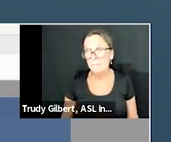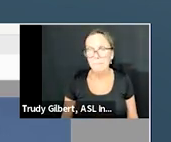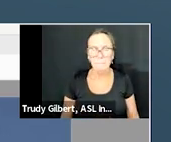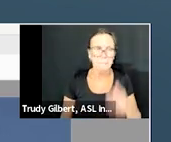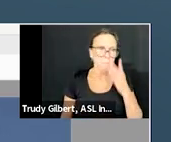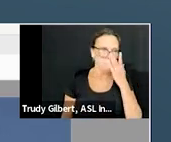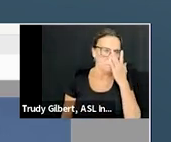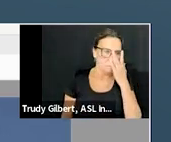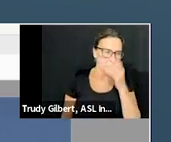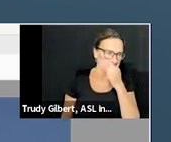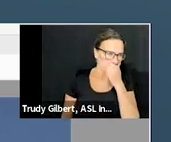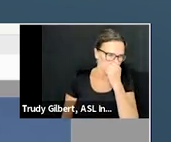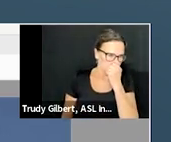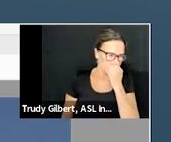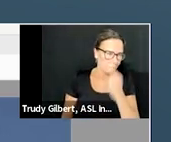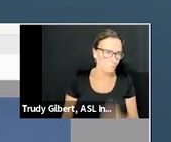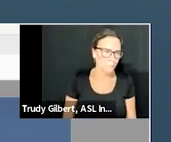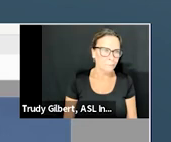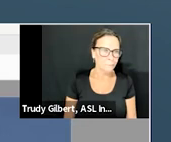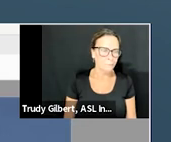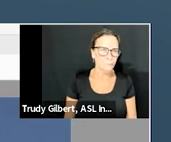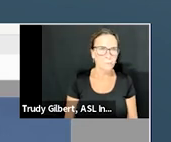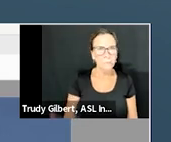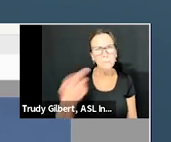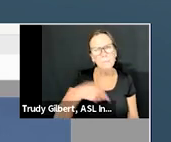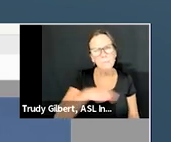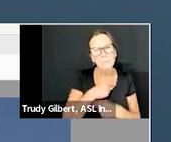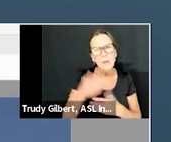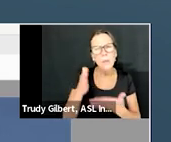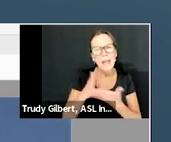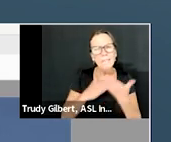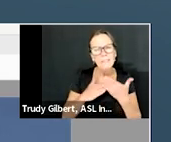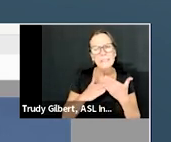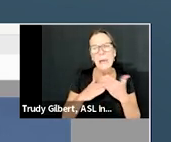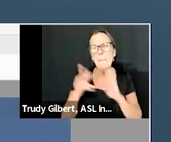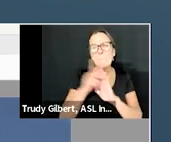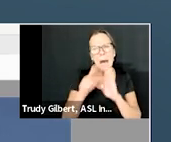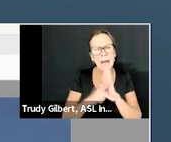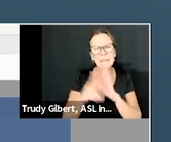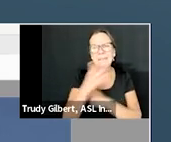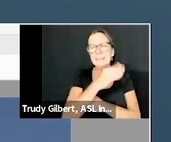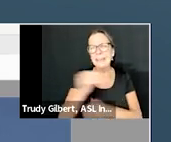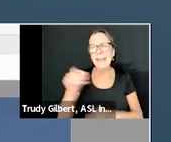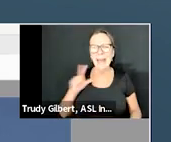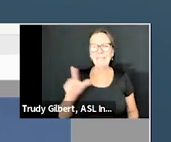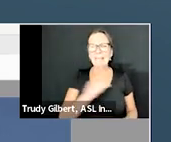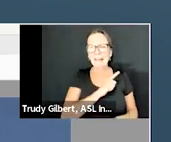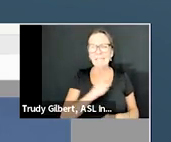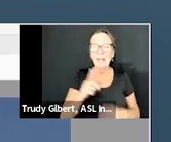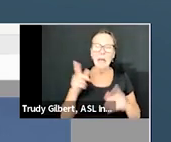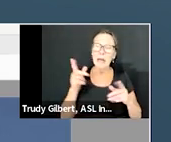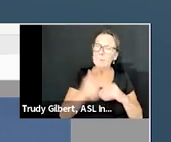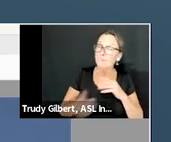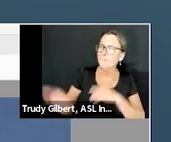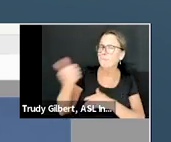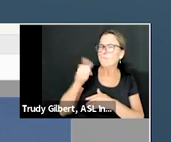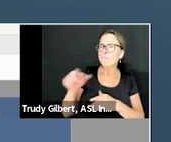them. We do some policy and legislative and administrative work as